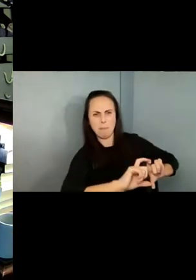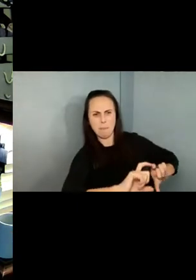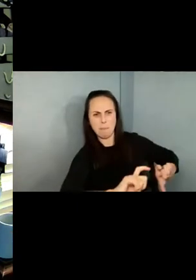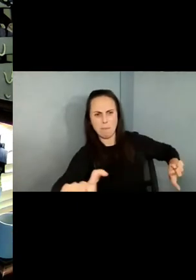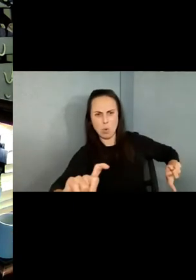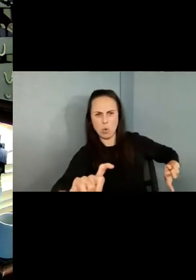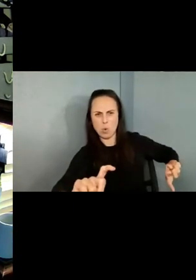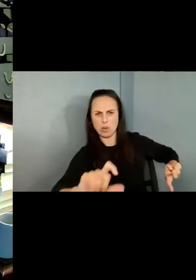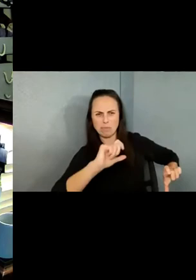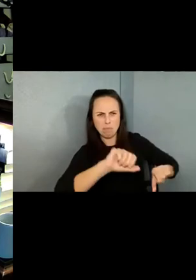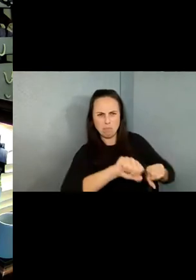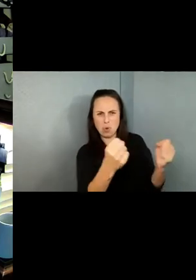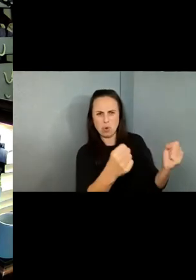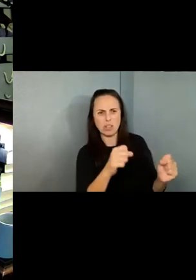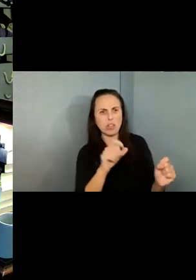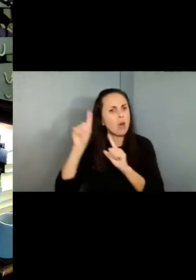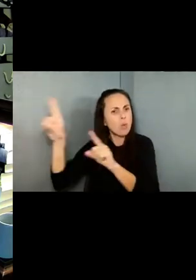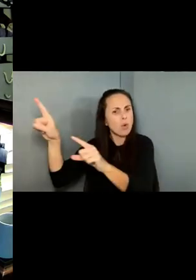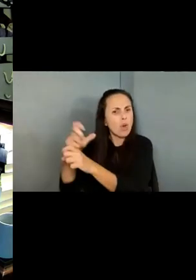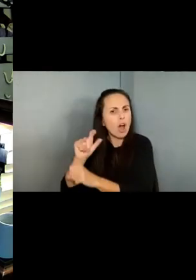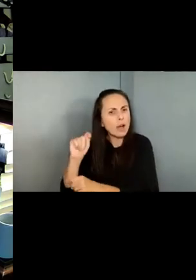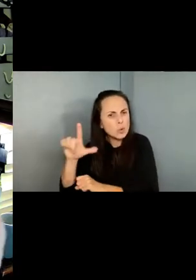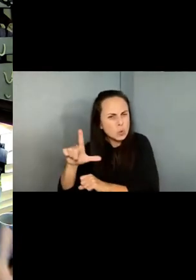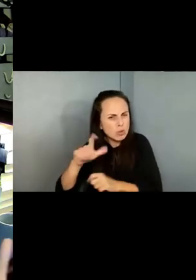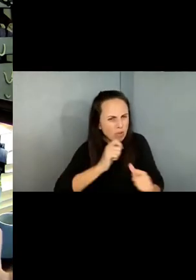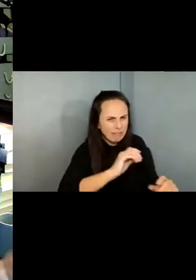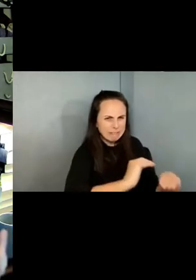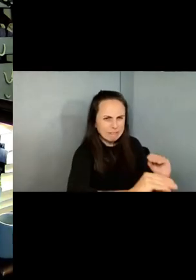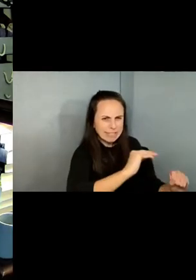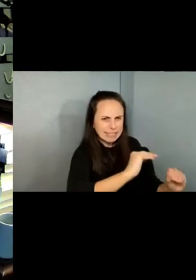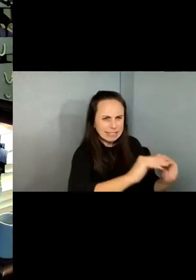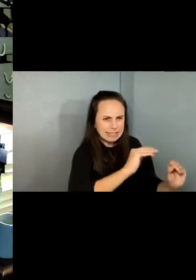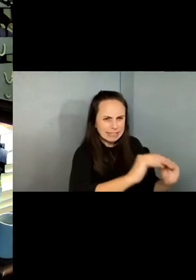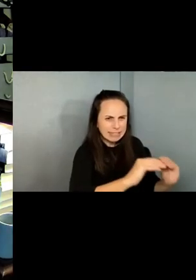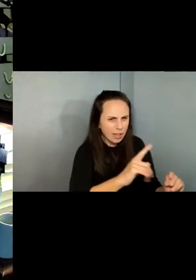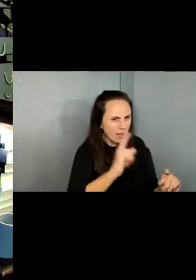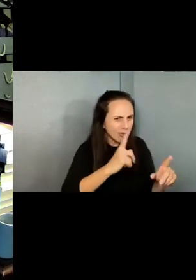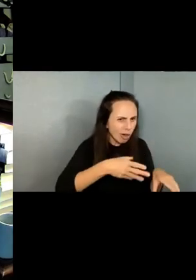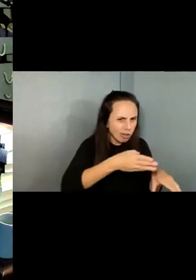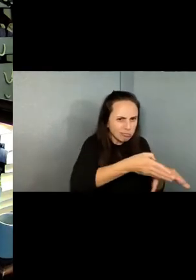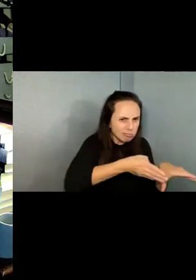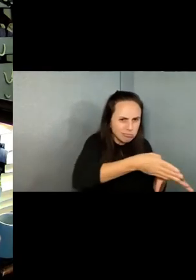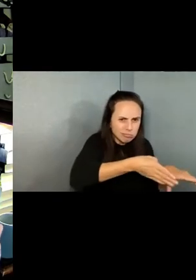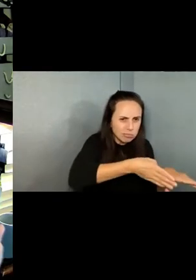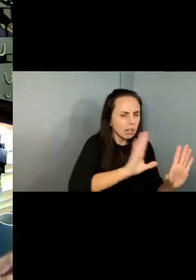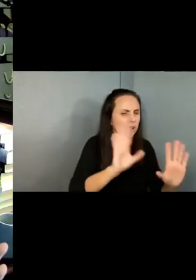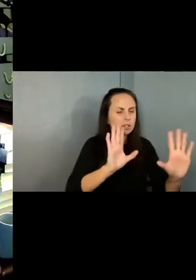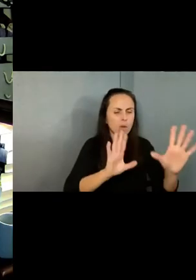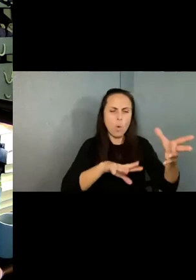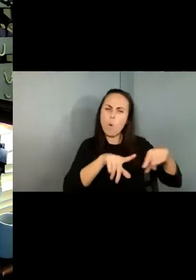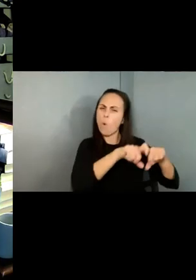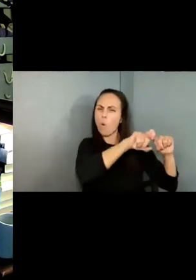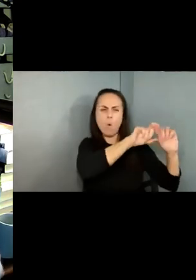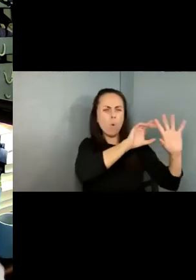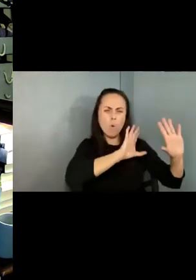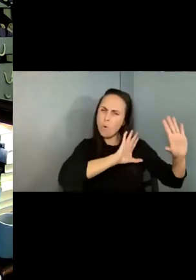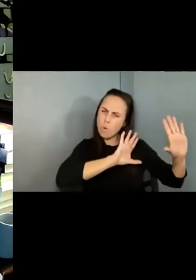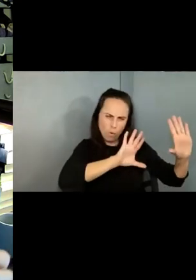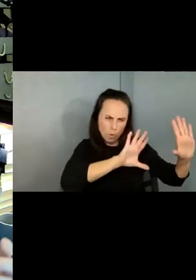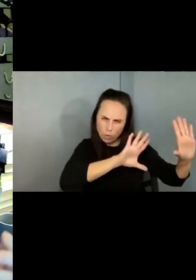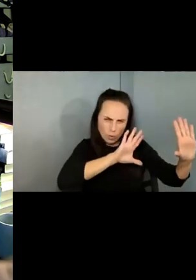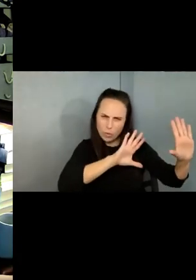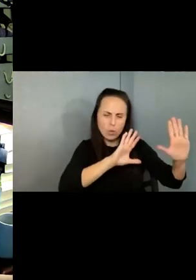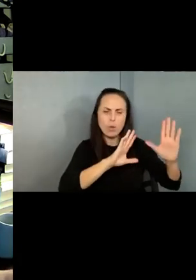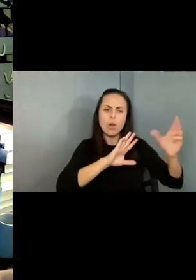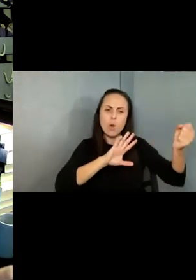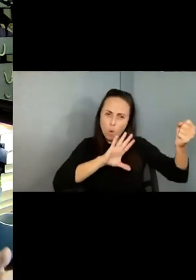an oscillating tool and I thought, okay, I can cut the baseboard. And then I thought, okay, no, I need to be doing